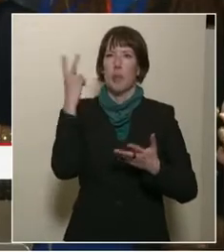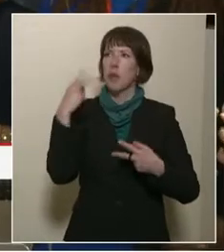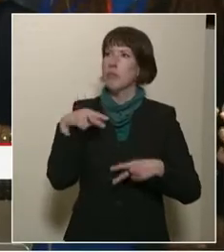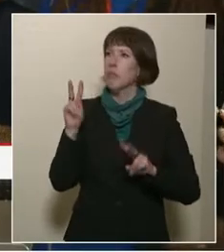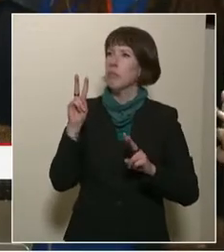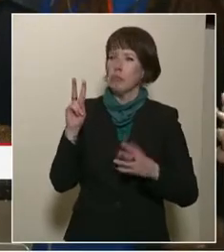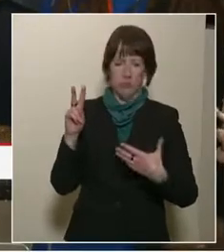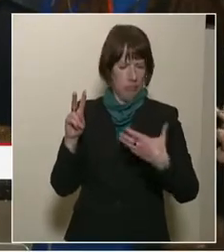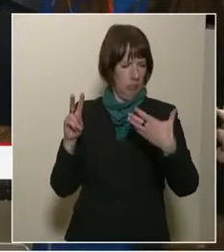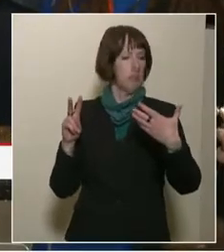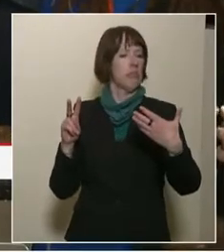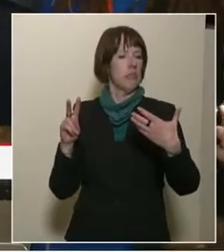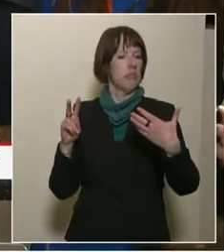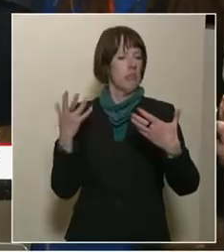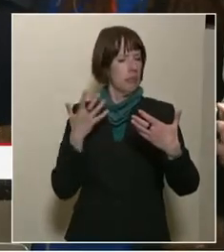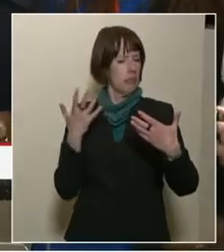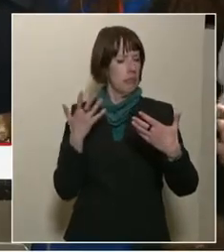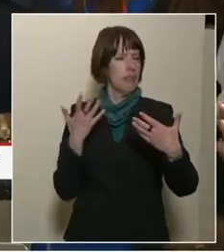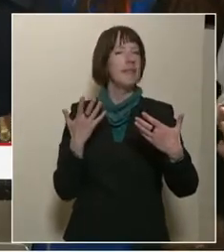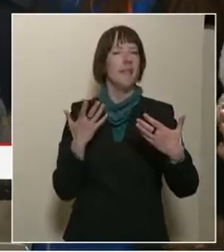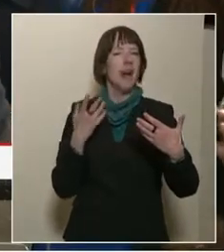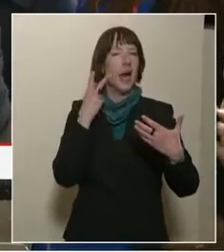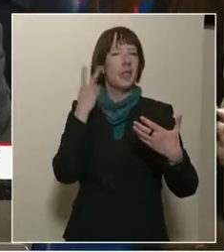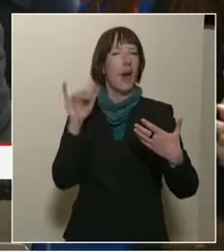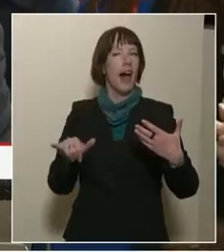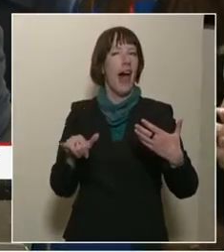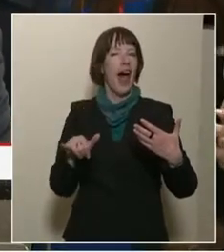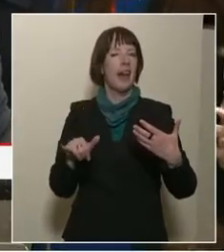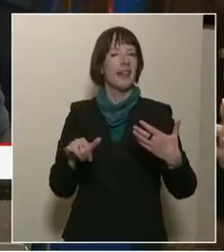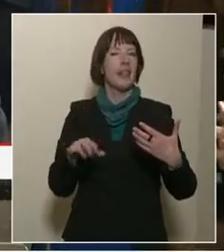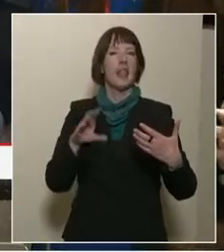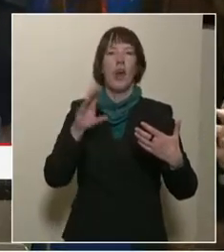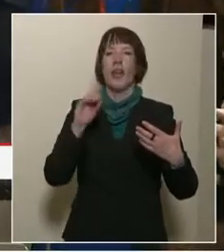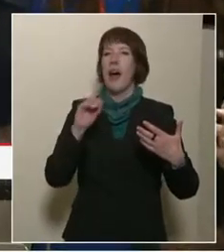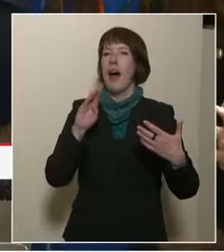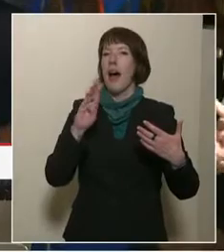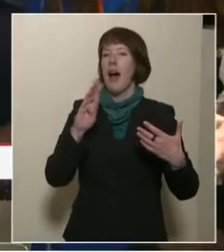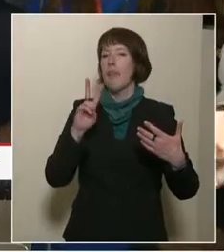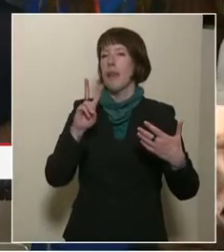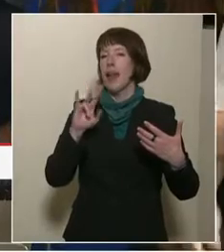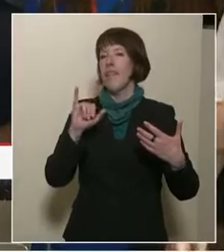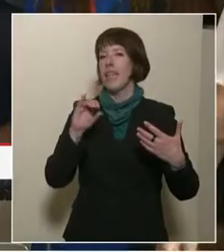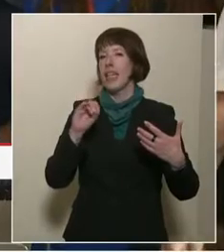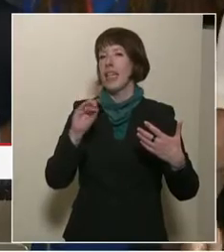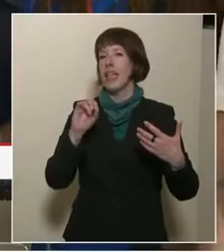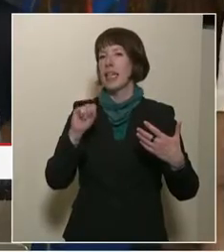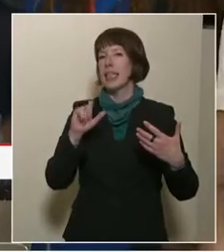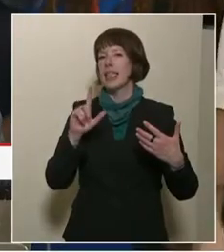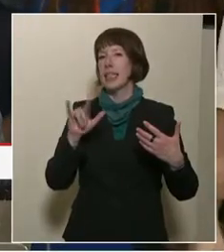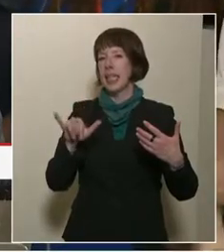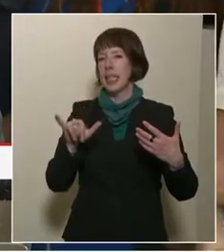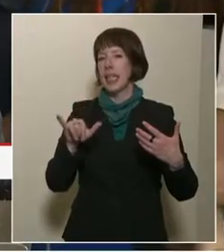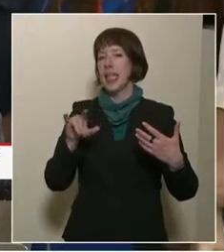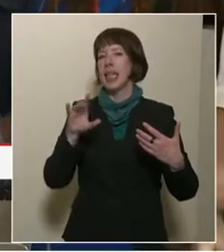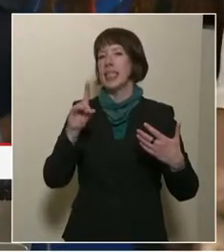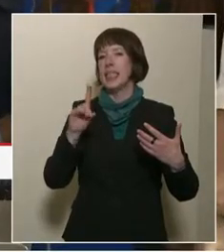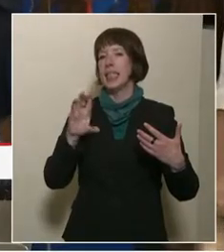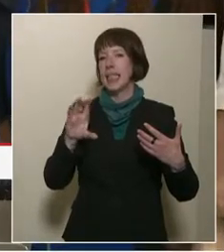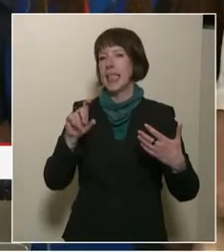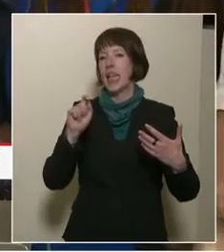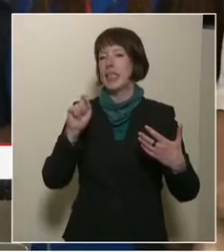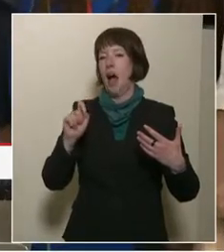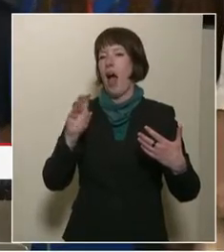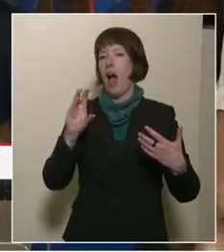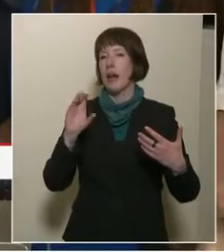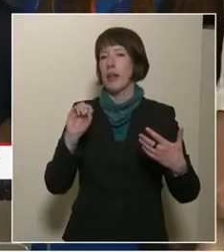up their phone. I know they're taking notes on this now. It's on obviously.dc.gov. Allows business owners to actually buy their building or